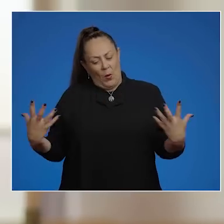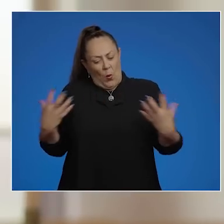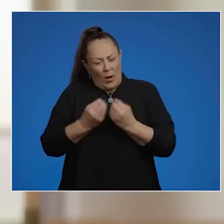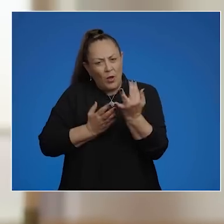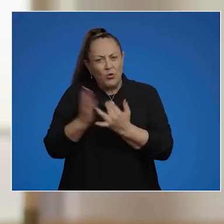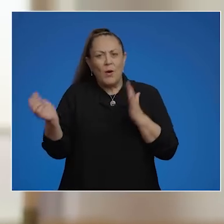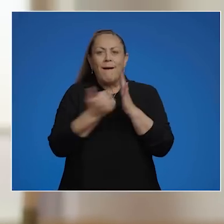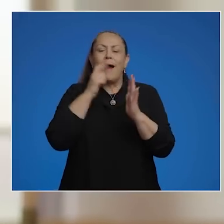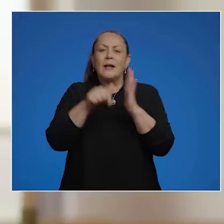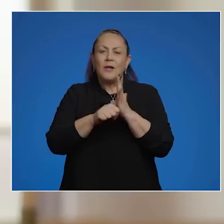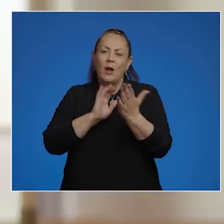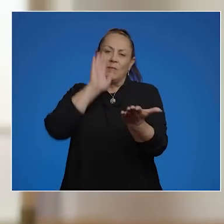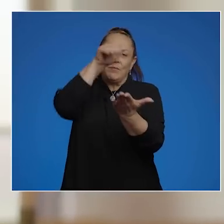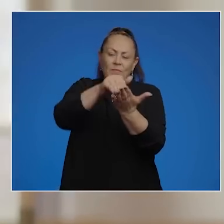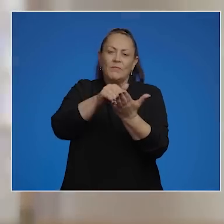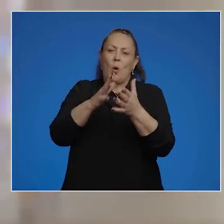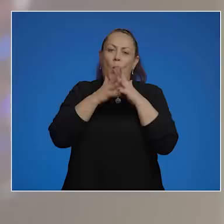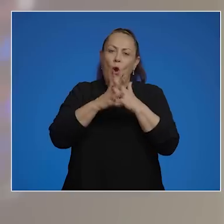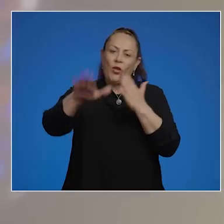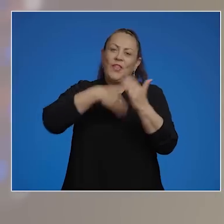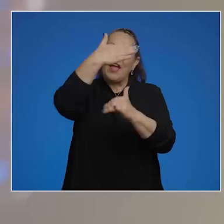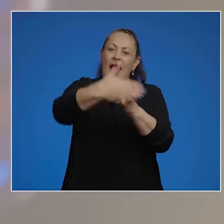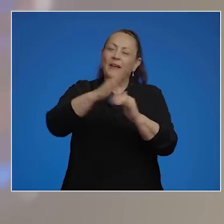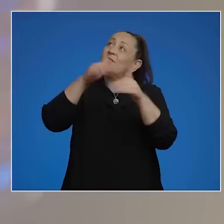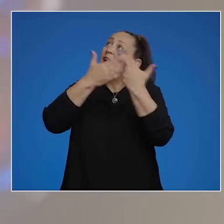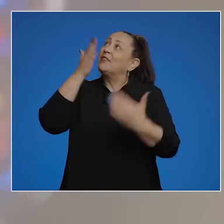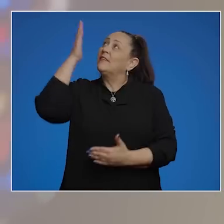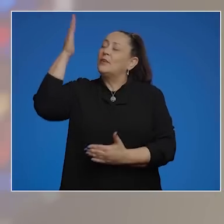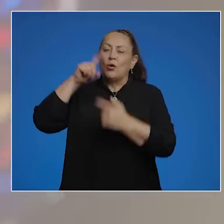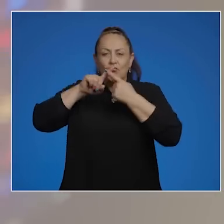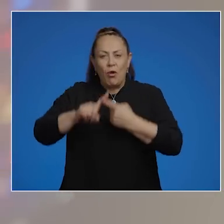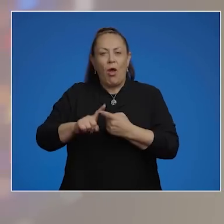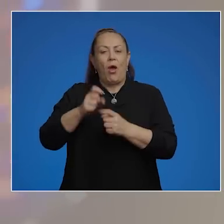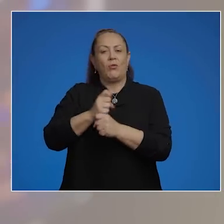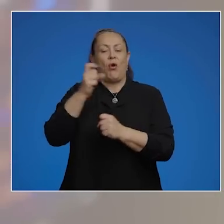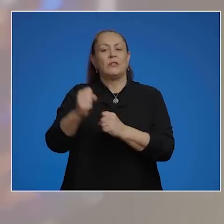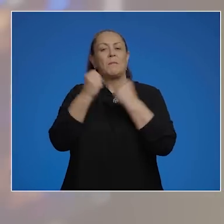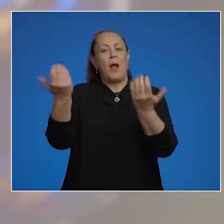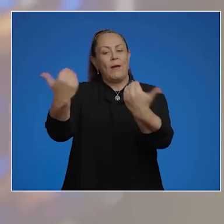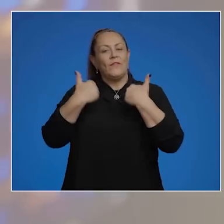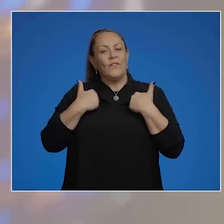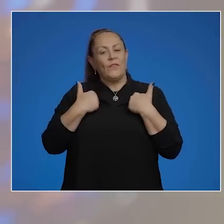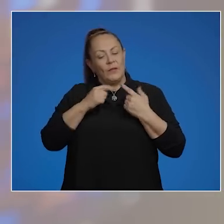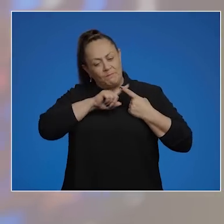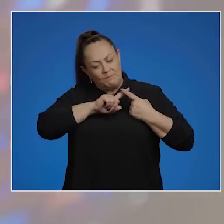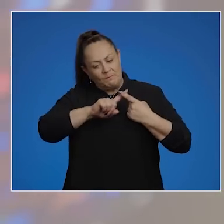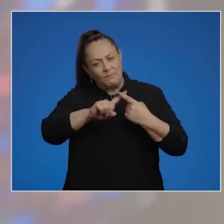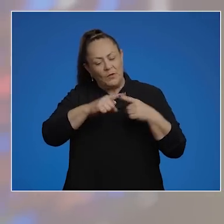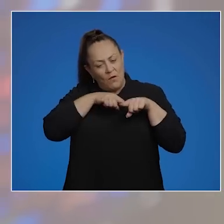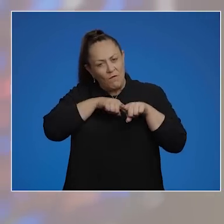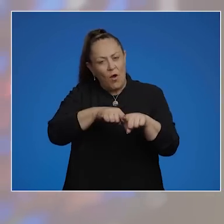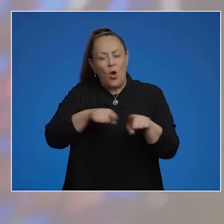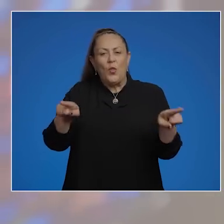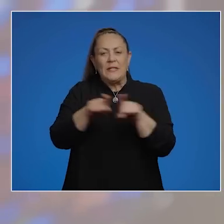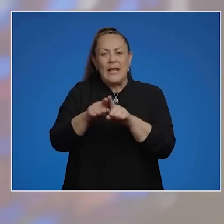hardships for the sake of the good news, relying on the power of God. Keep as your pattern the sound